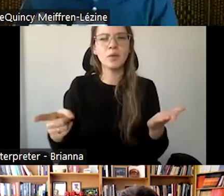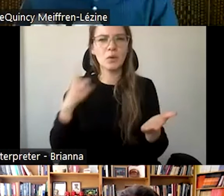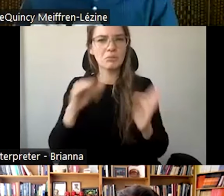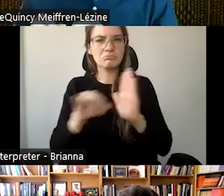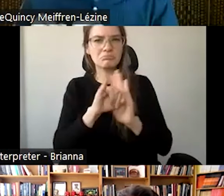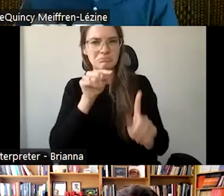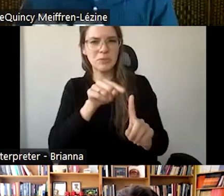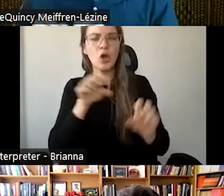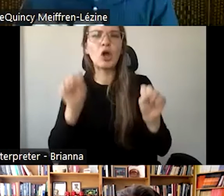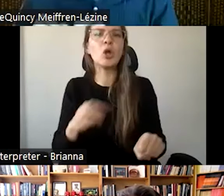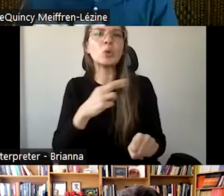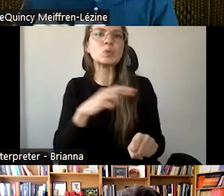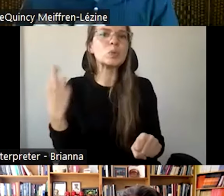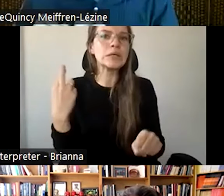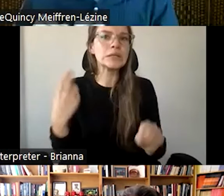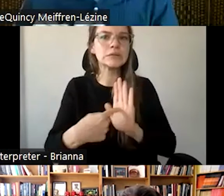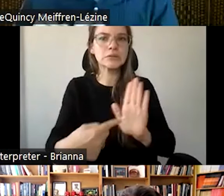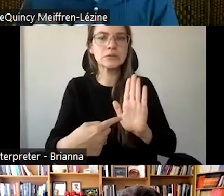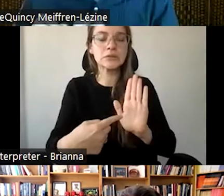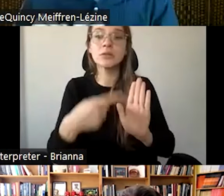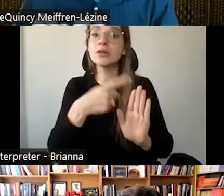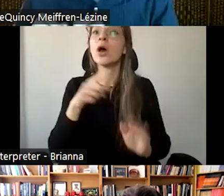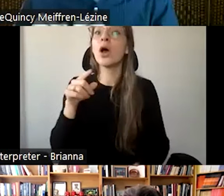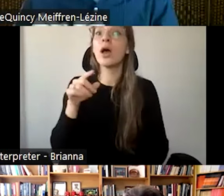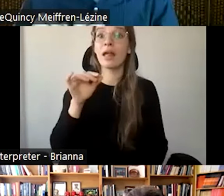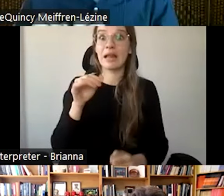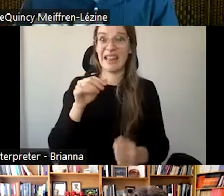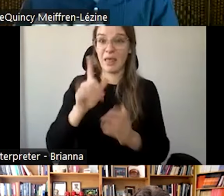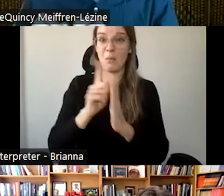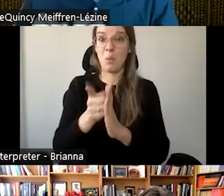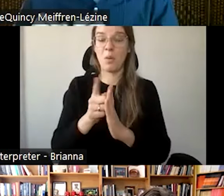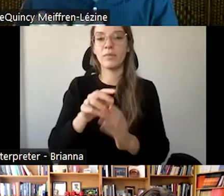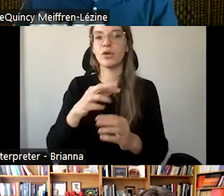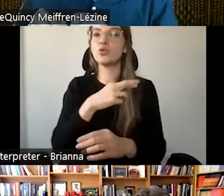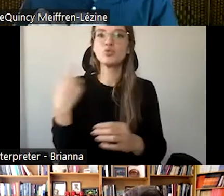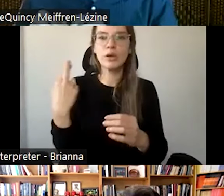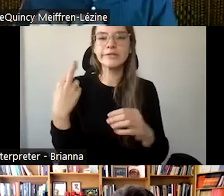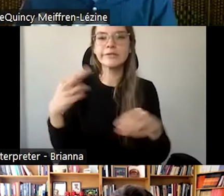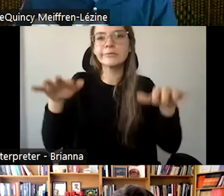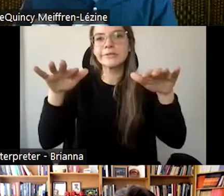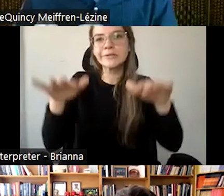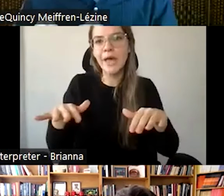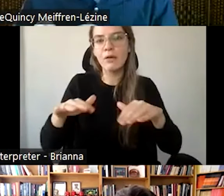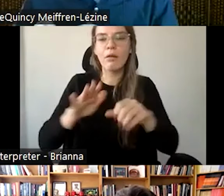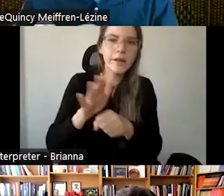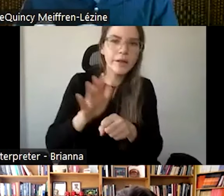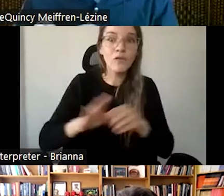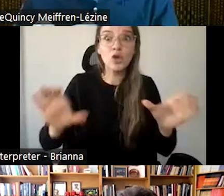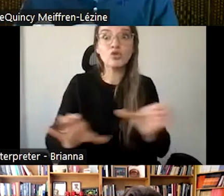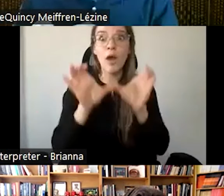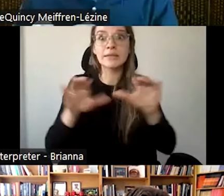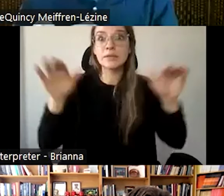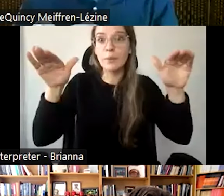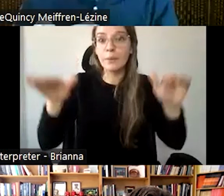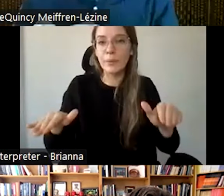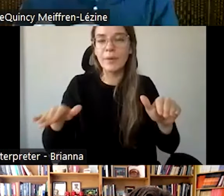indicator, once that risk has been kind of settled enough so that the crisis is averted, if you're